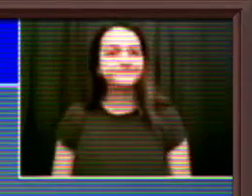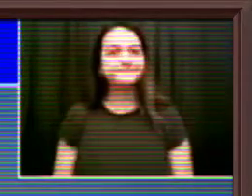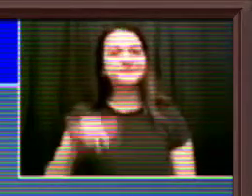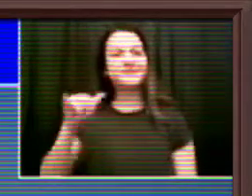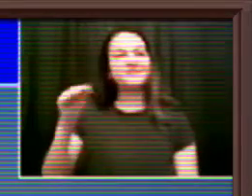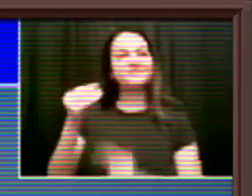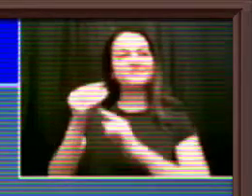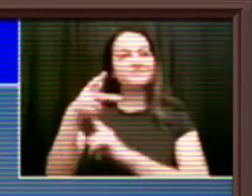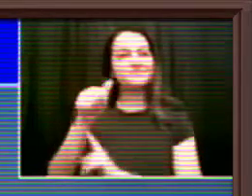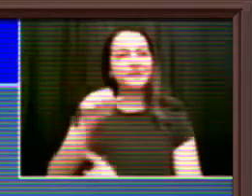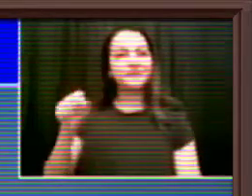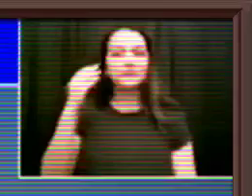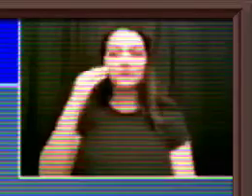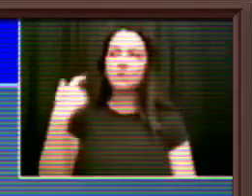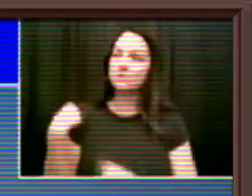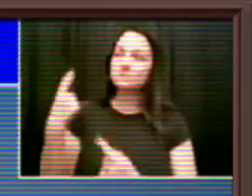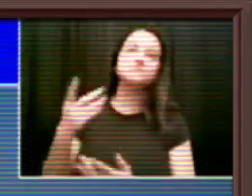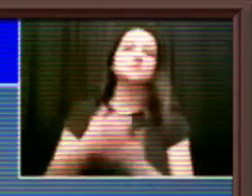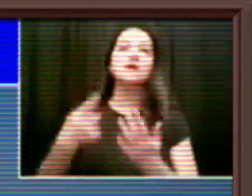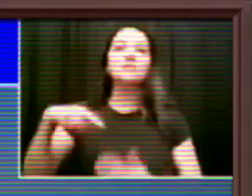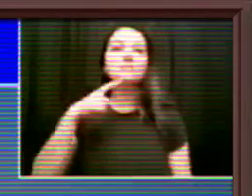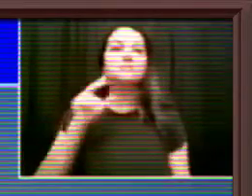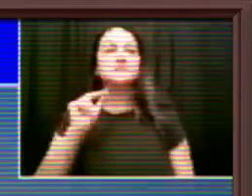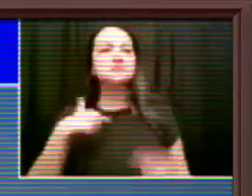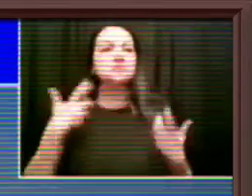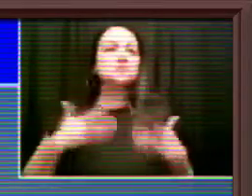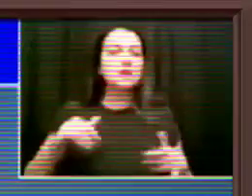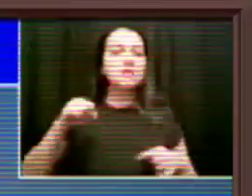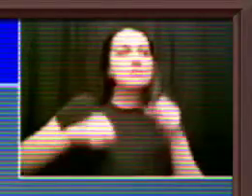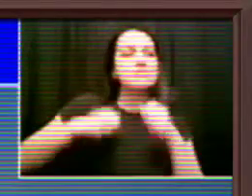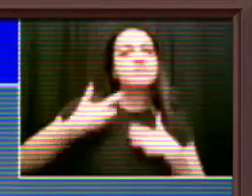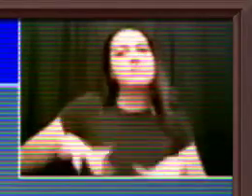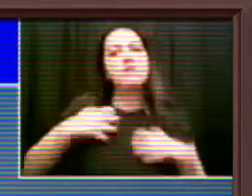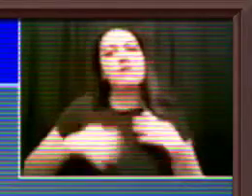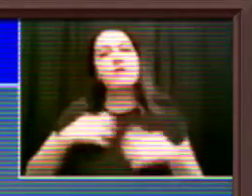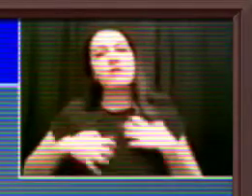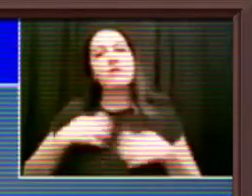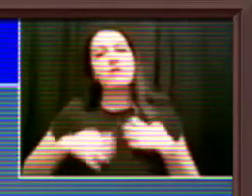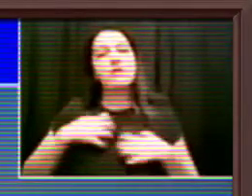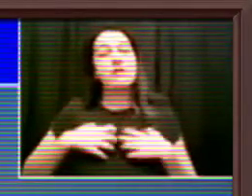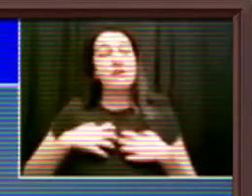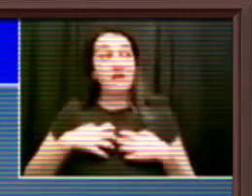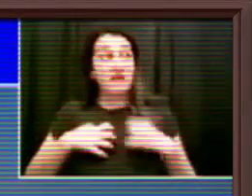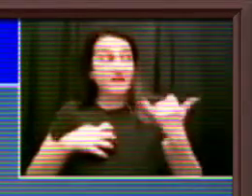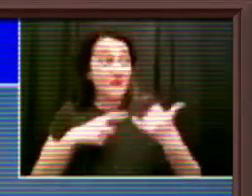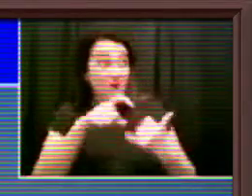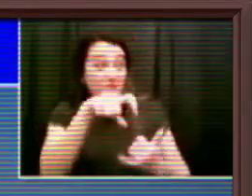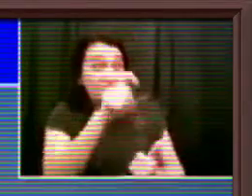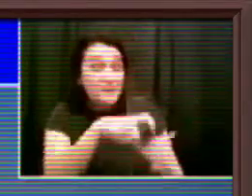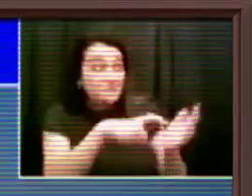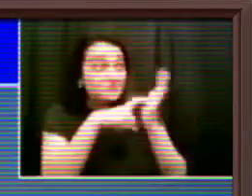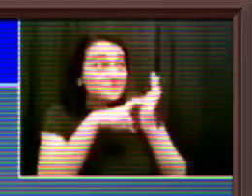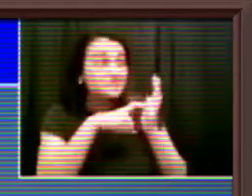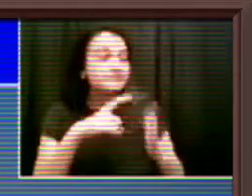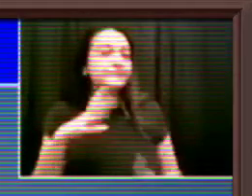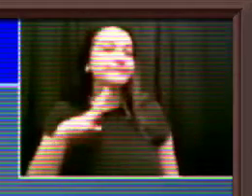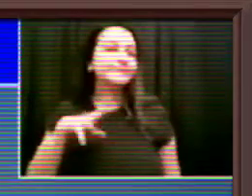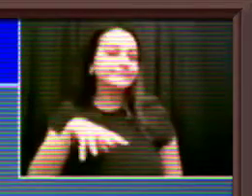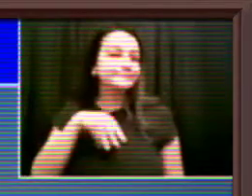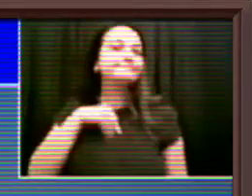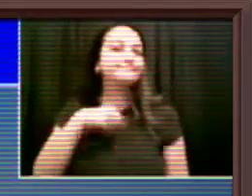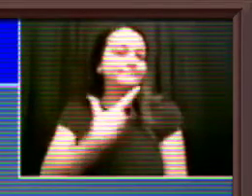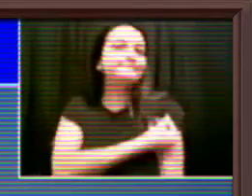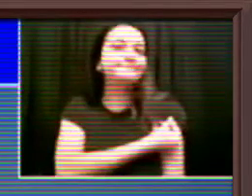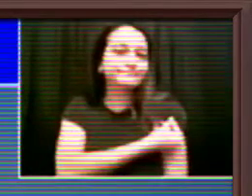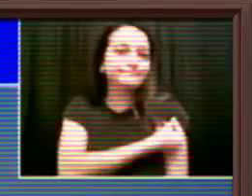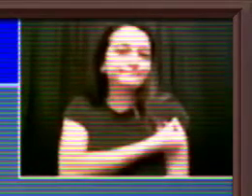And then you, all you got to do is simply tell them state law is over. I mean, it's not over constitutional law. Constitutional law is